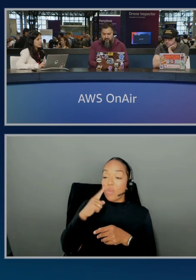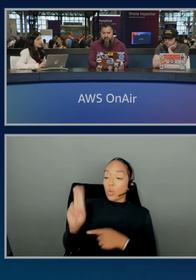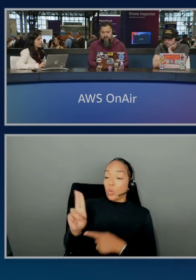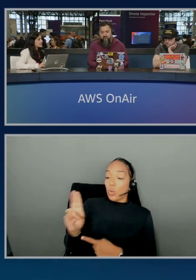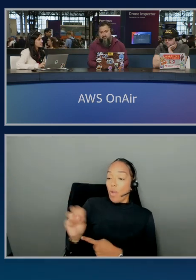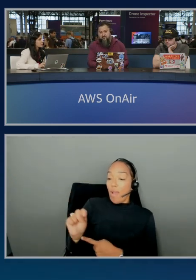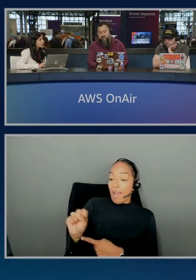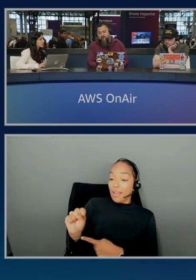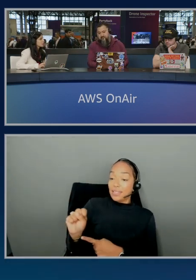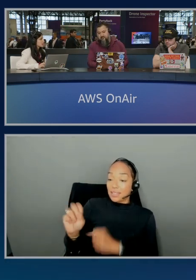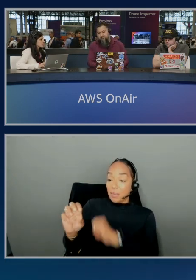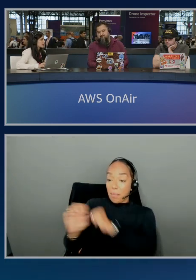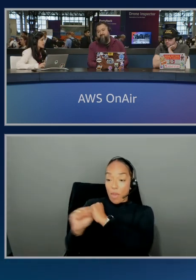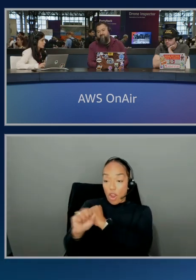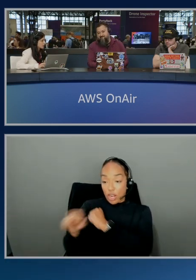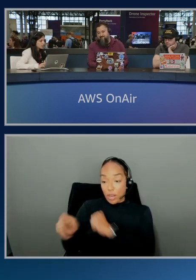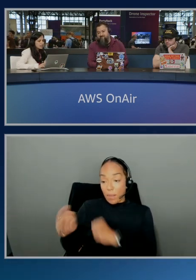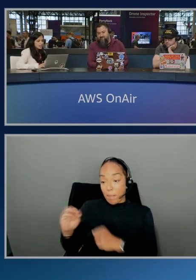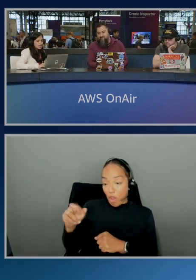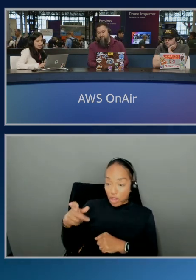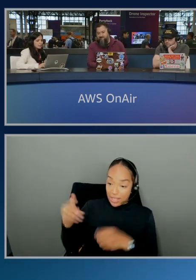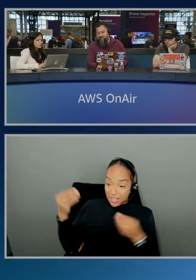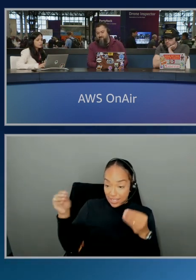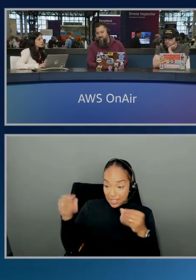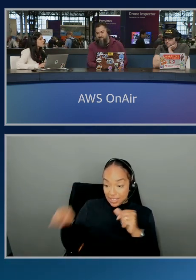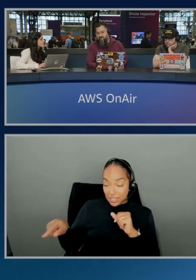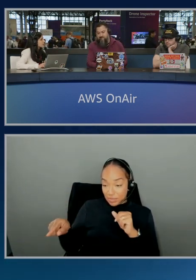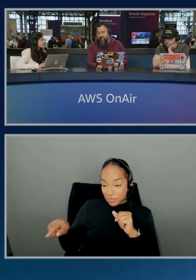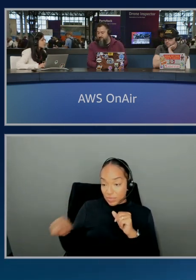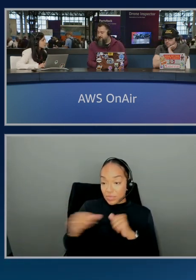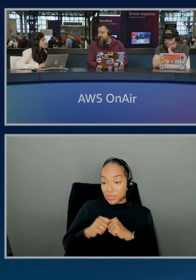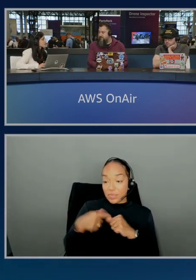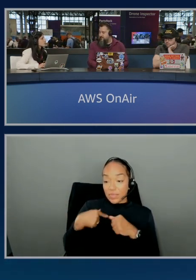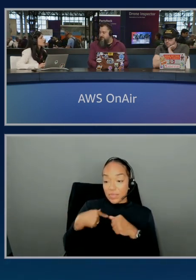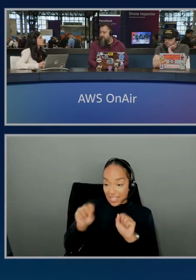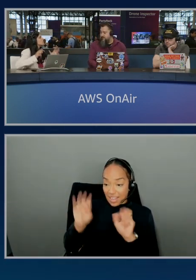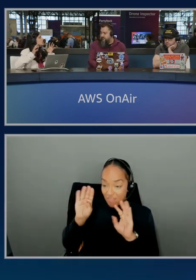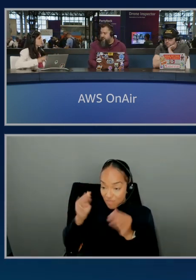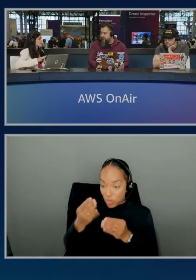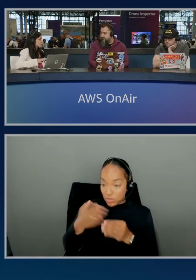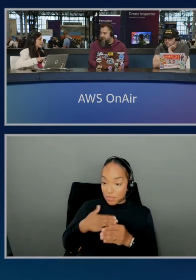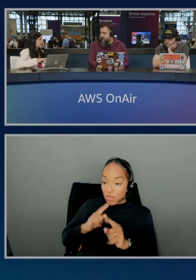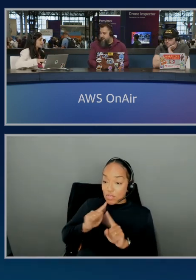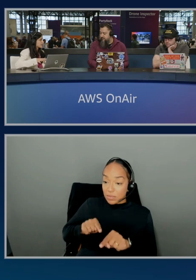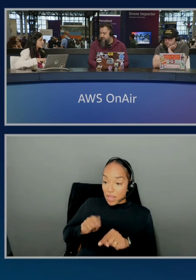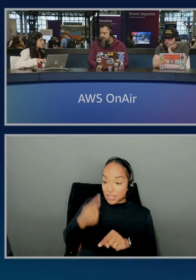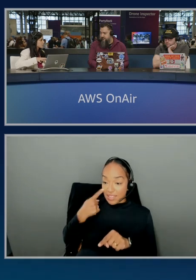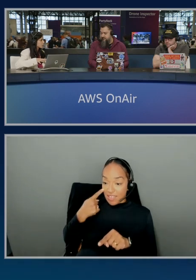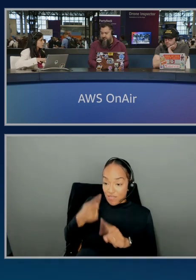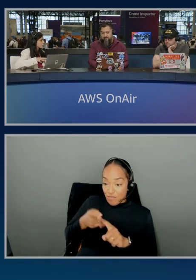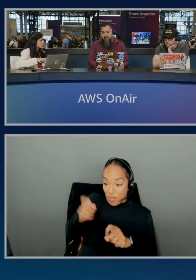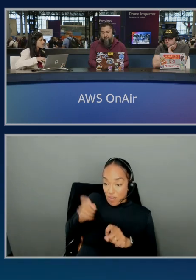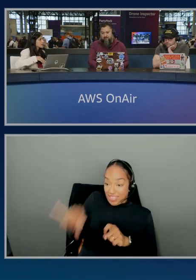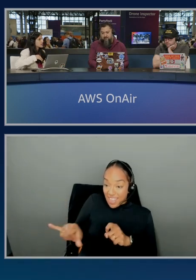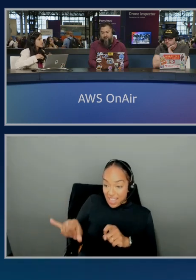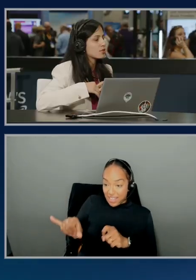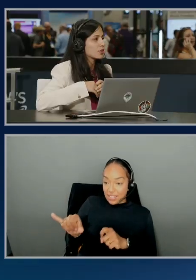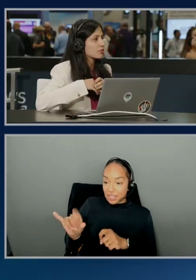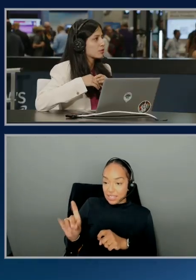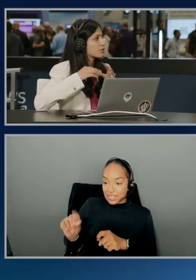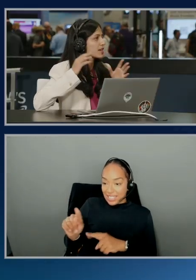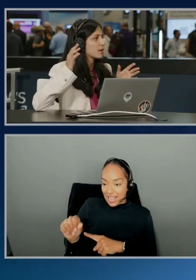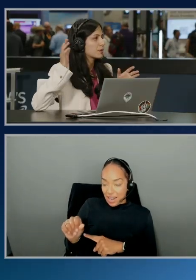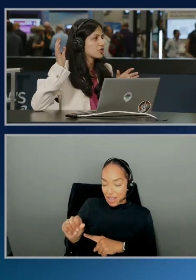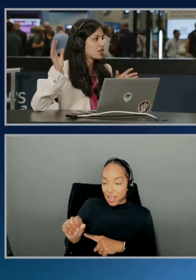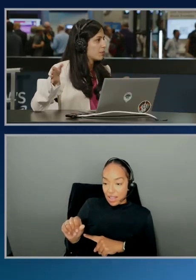the guidelines that are for EU because they're different. I can focus my responses to come just from that data source for US. So